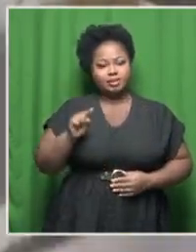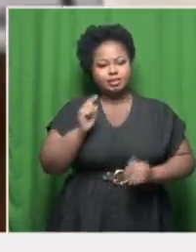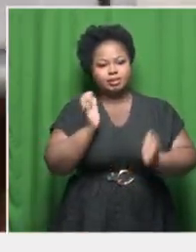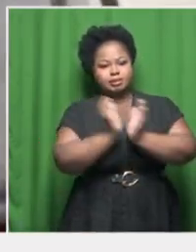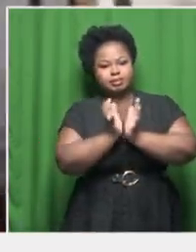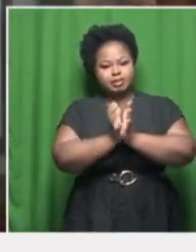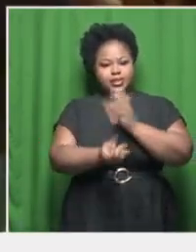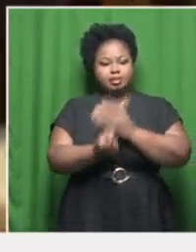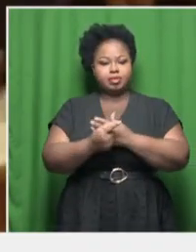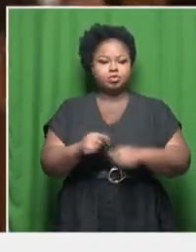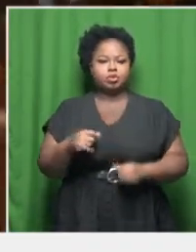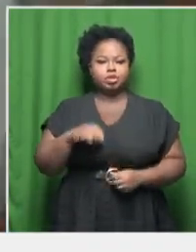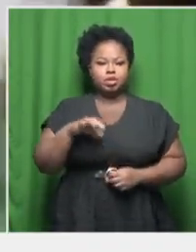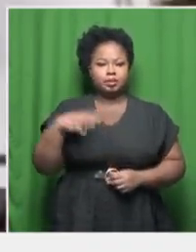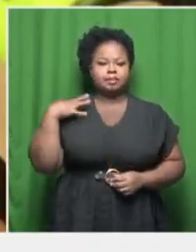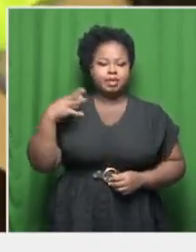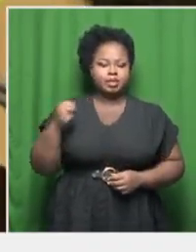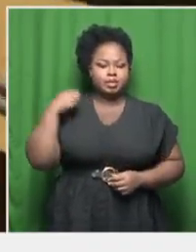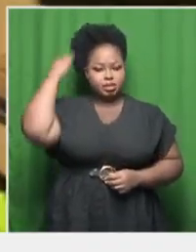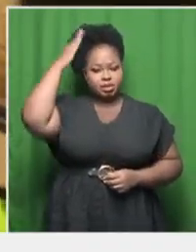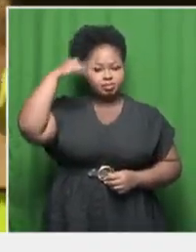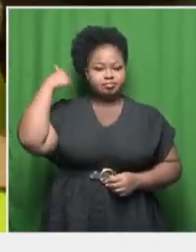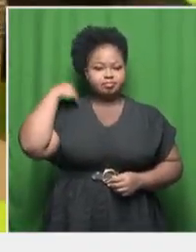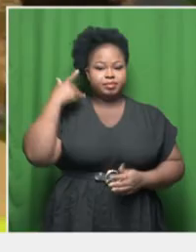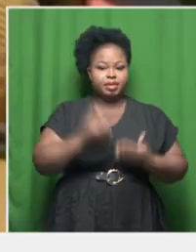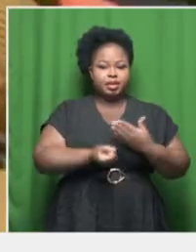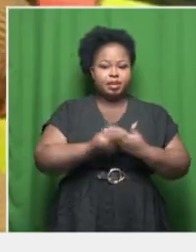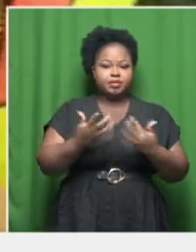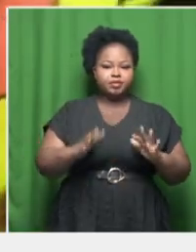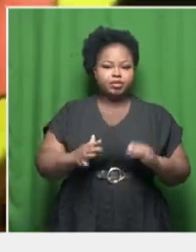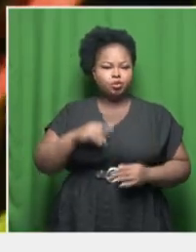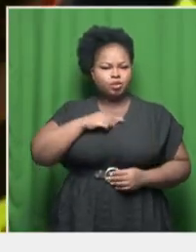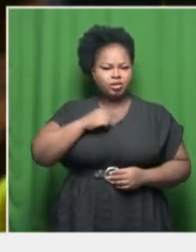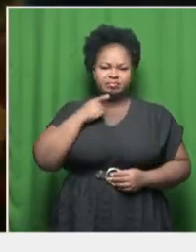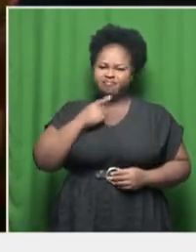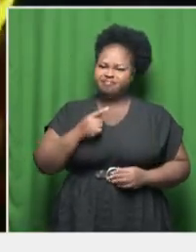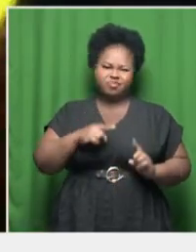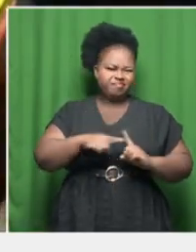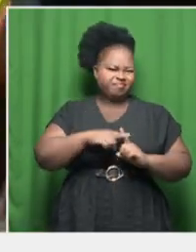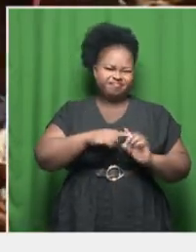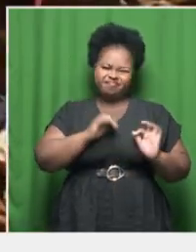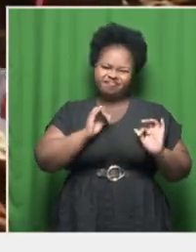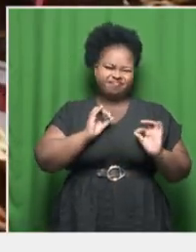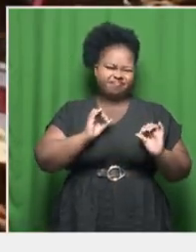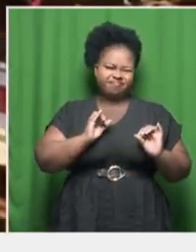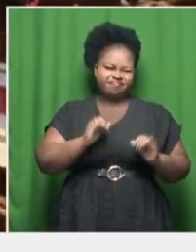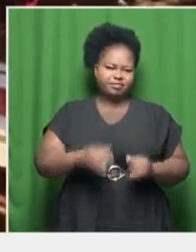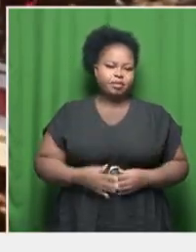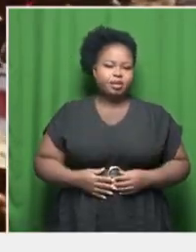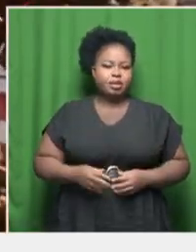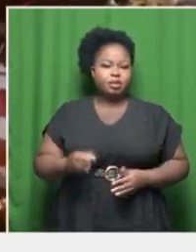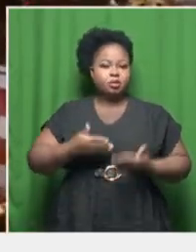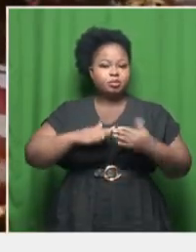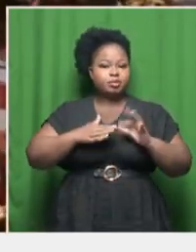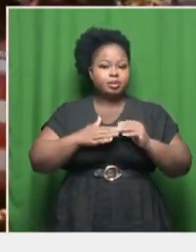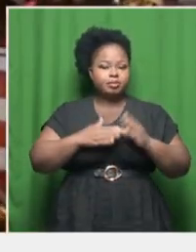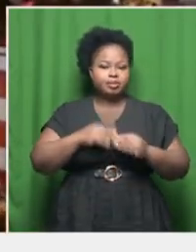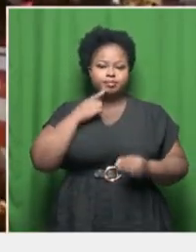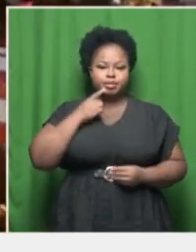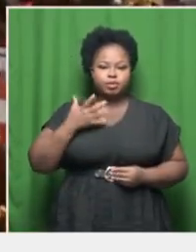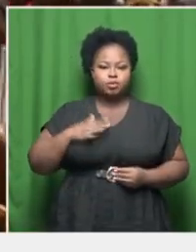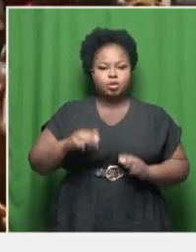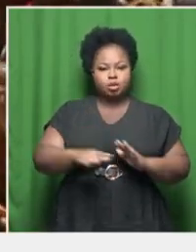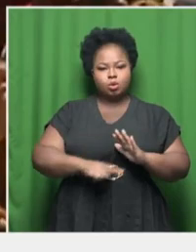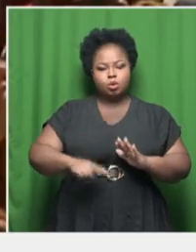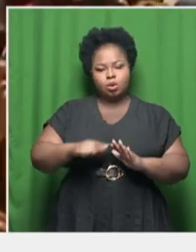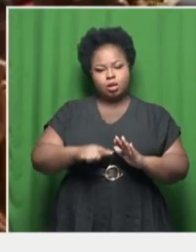follows a meeting with COGTA Minister Dr. Nkosazana Dlamini-Zuma that didn't yield positive results. The residents want the local